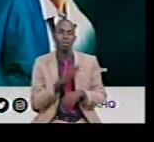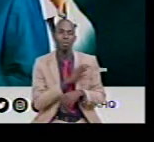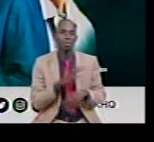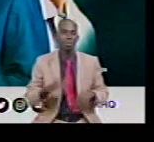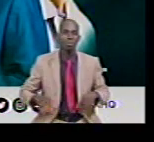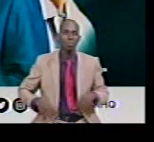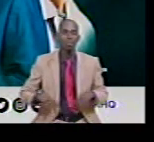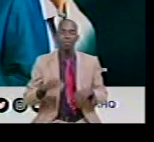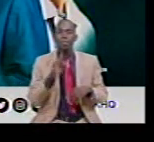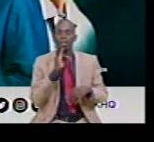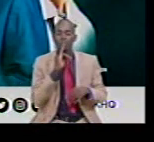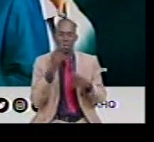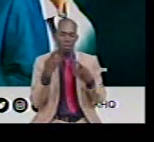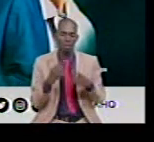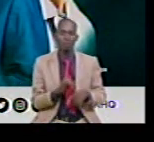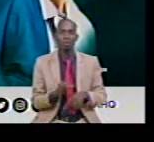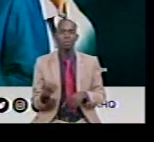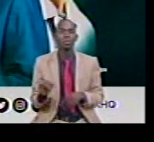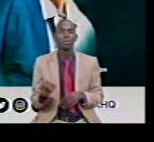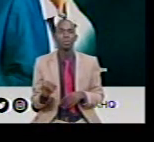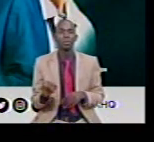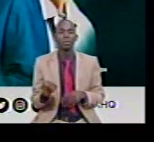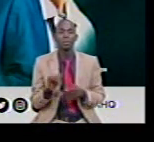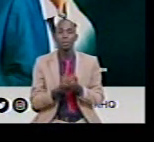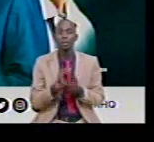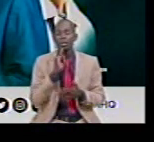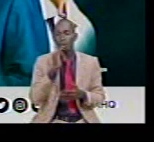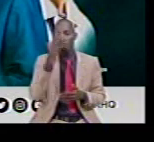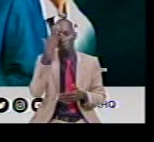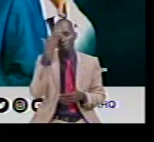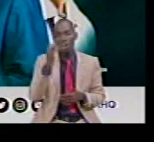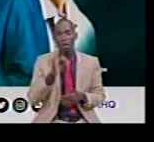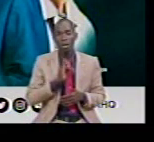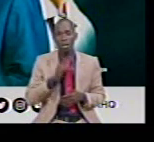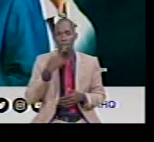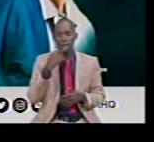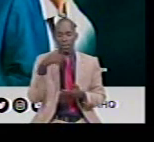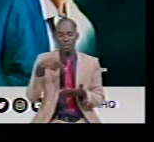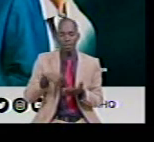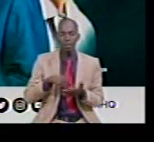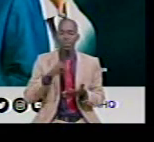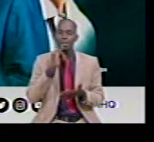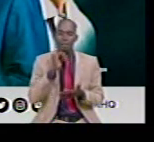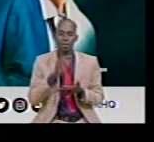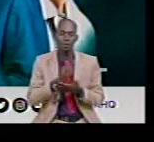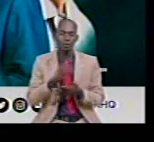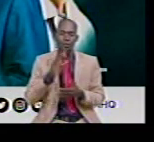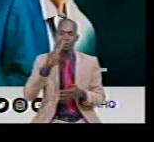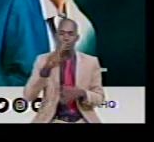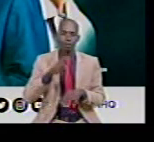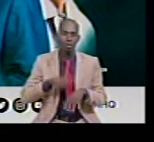taking place. That's why I say this is double portion for FCT.